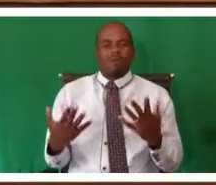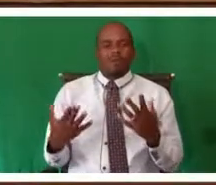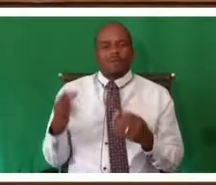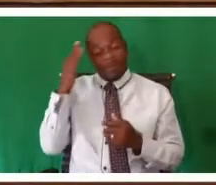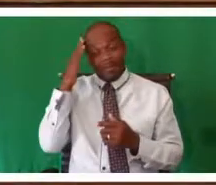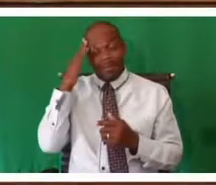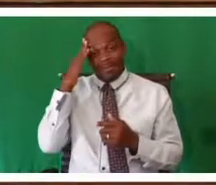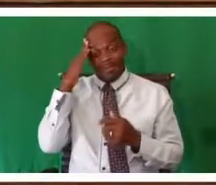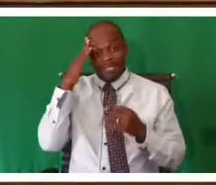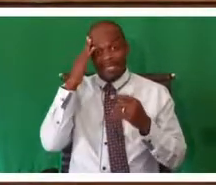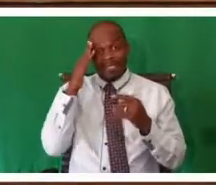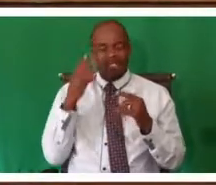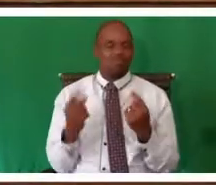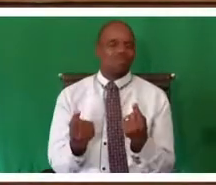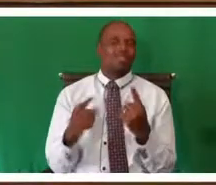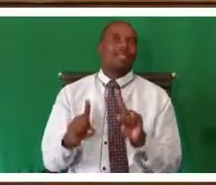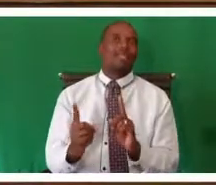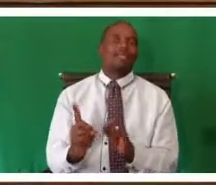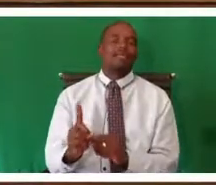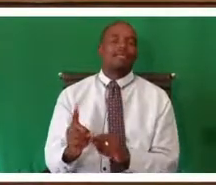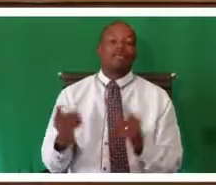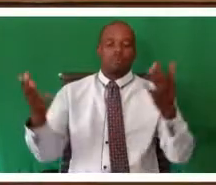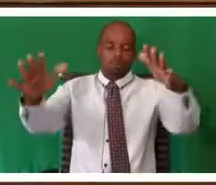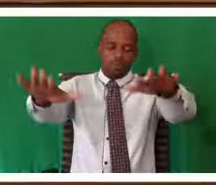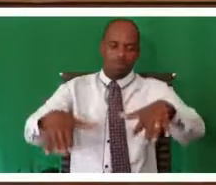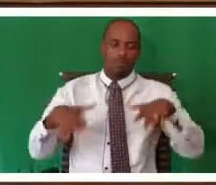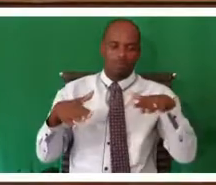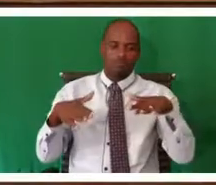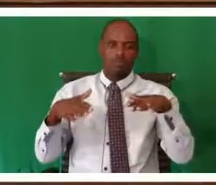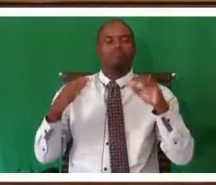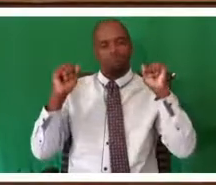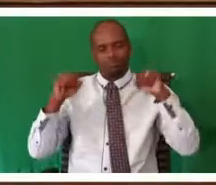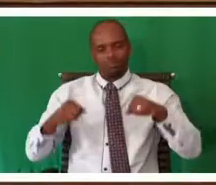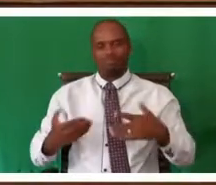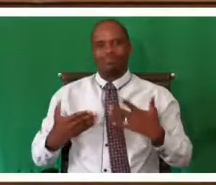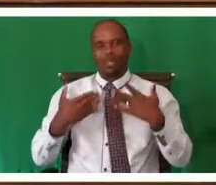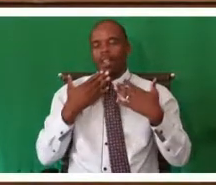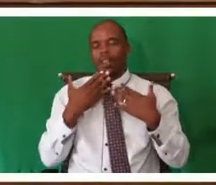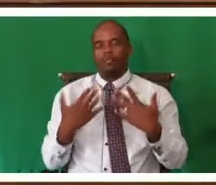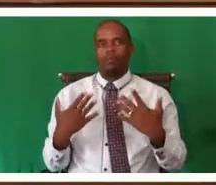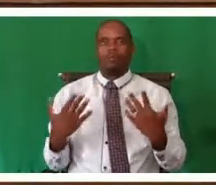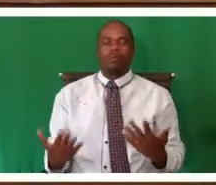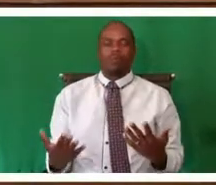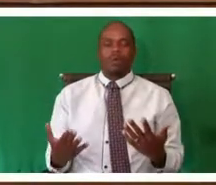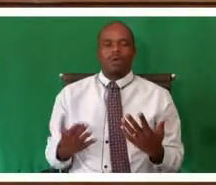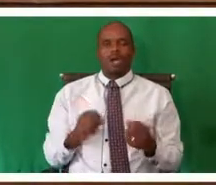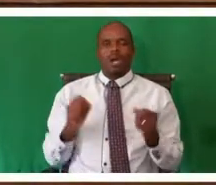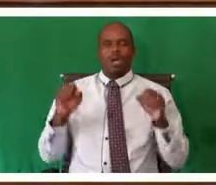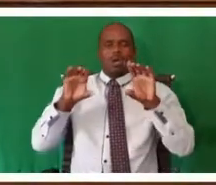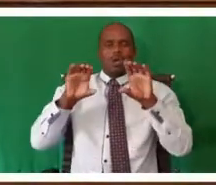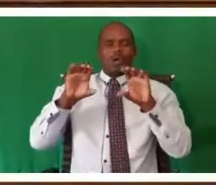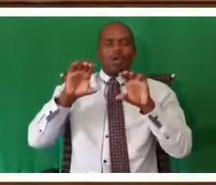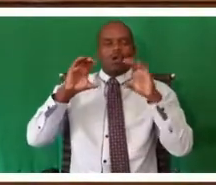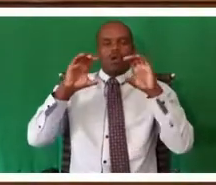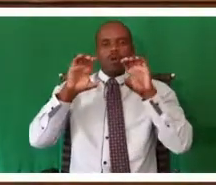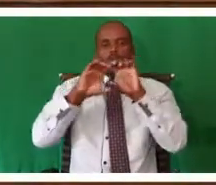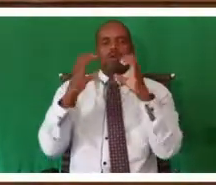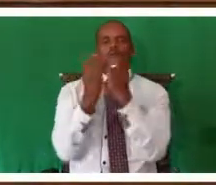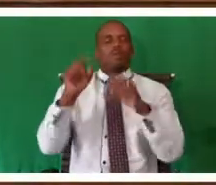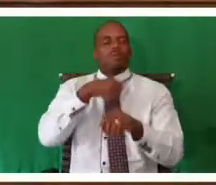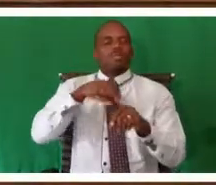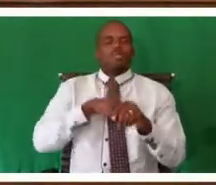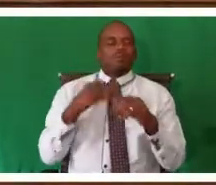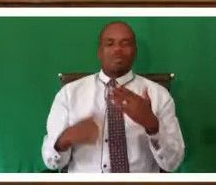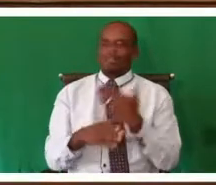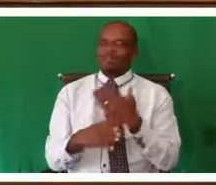the legislature. We are grateful for that. And moving forward, our committees have been working very hard. It was not an